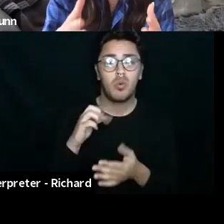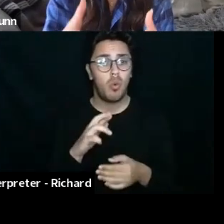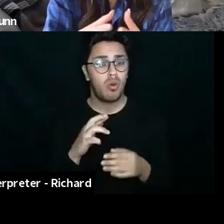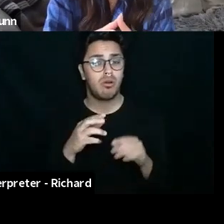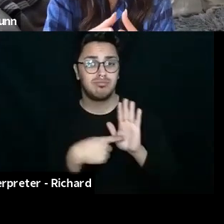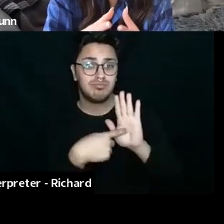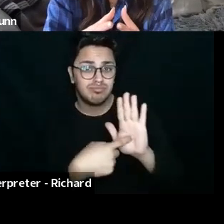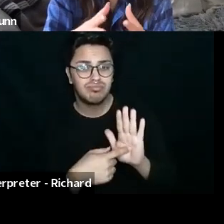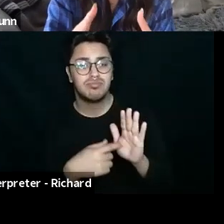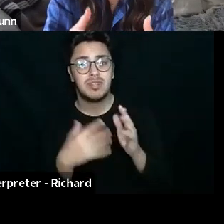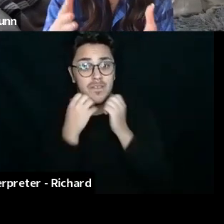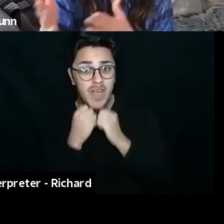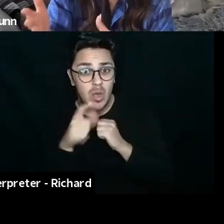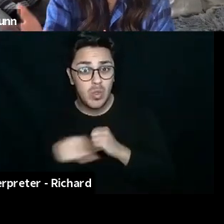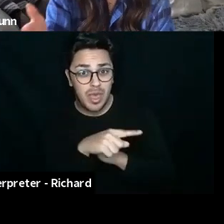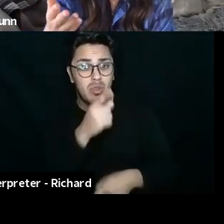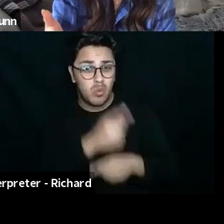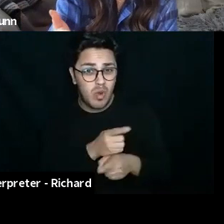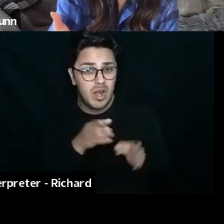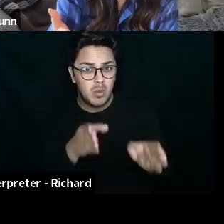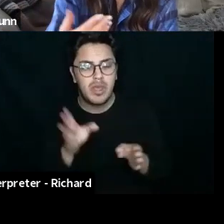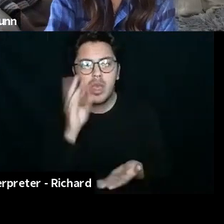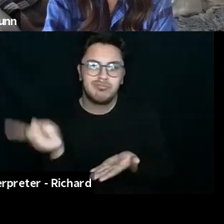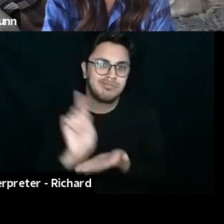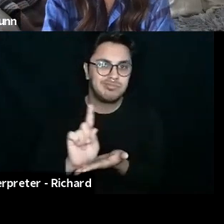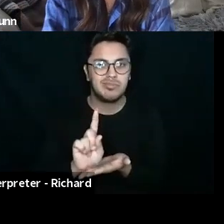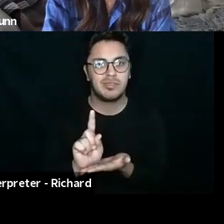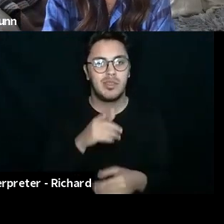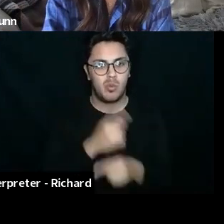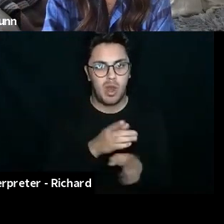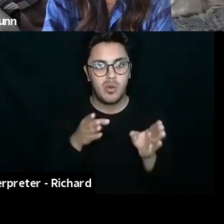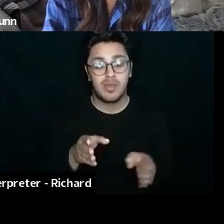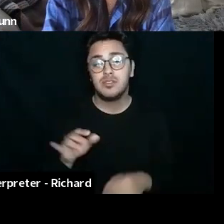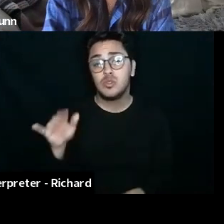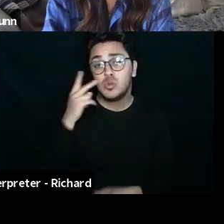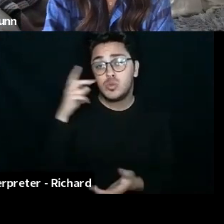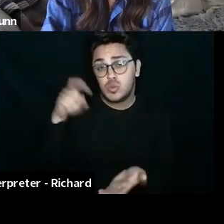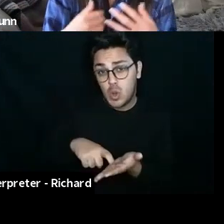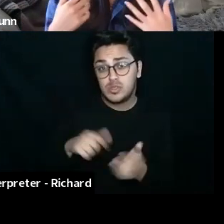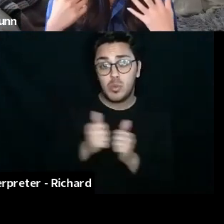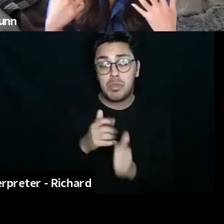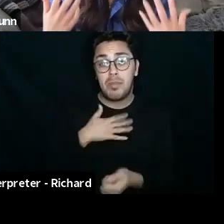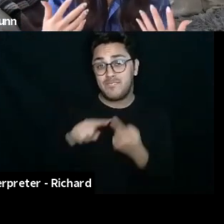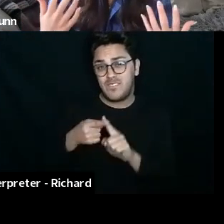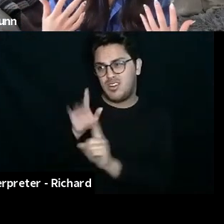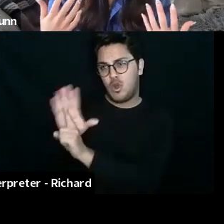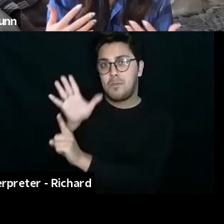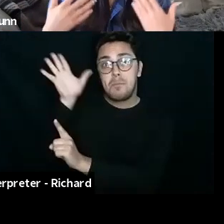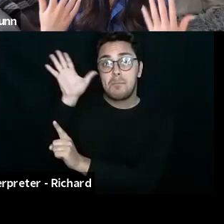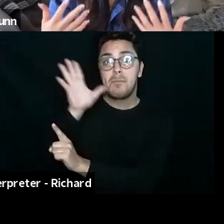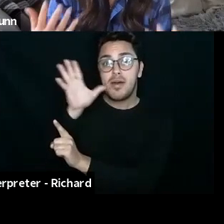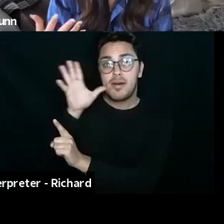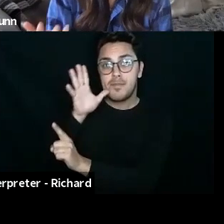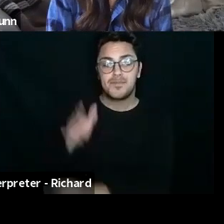do believe that they step up and do the right thing. And you saw that with my friend's mom. And so I think it's really important to also